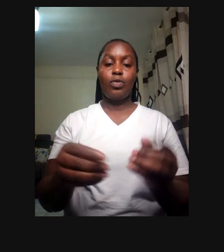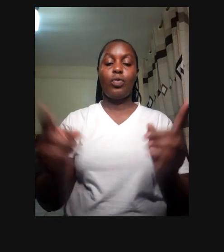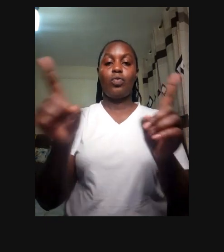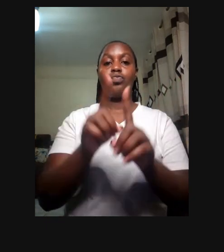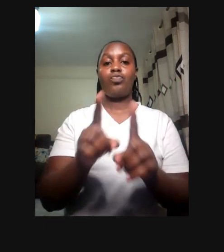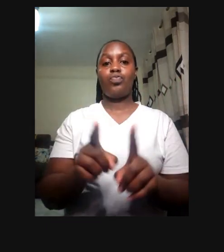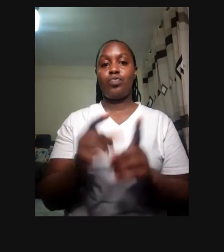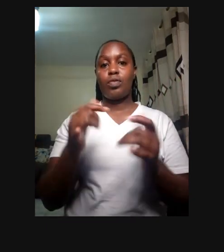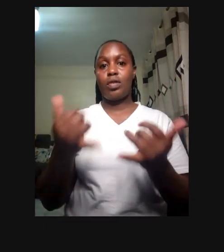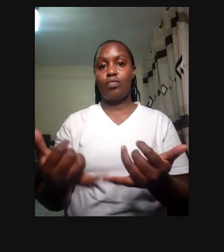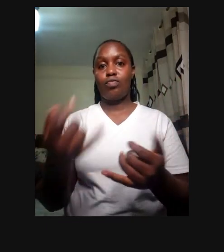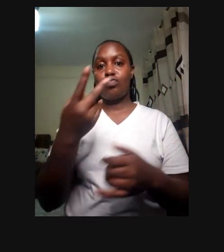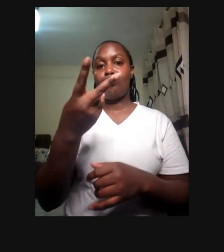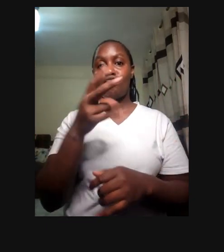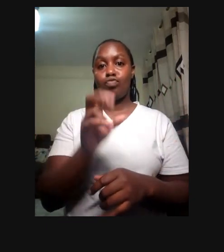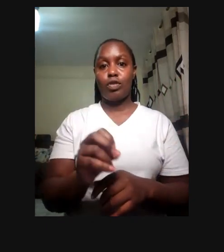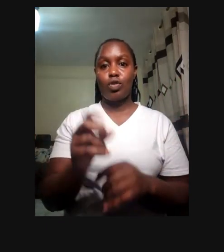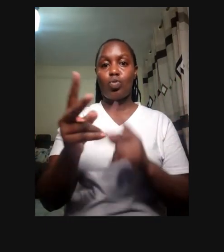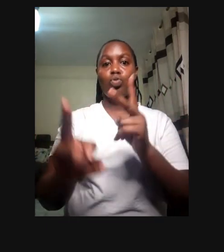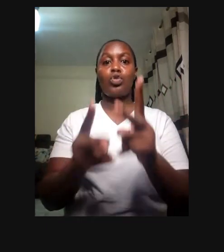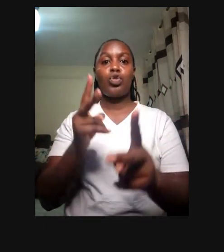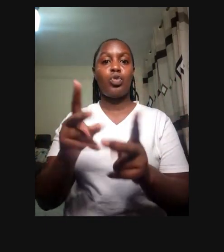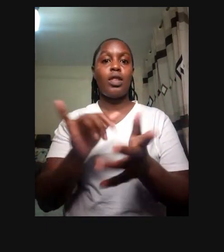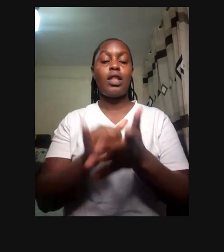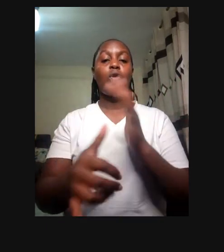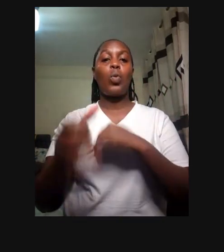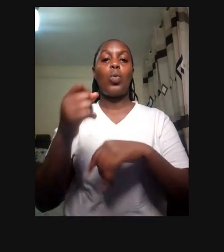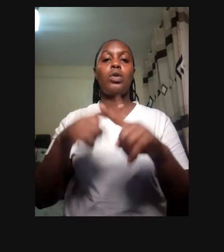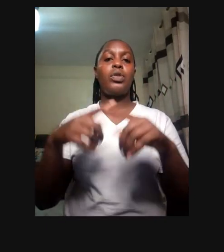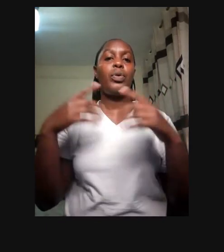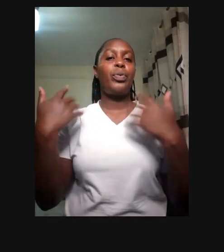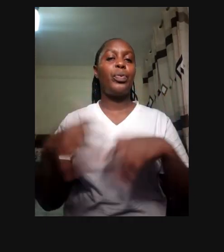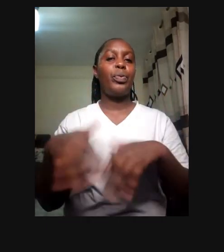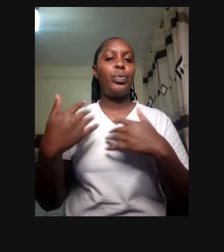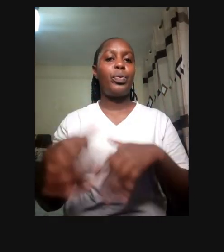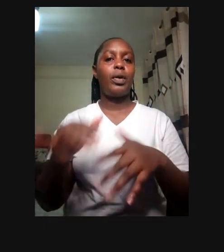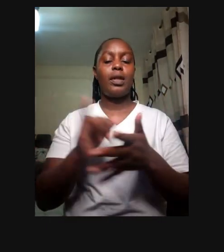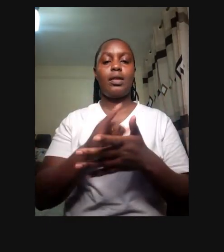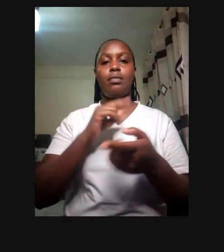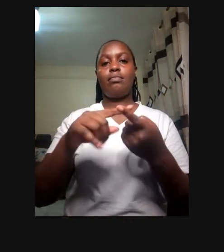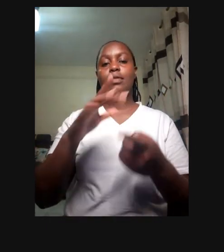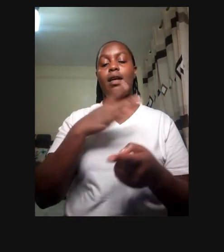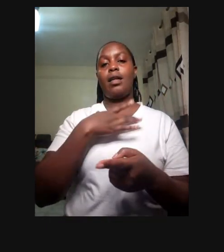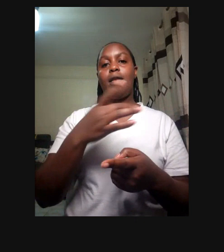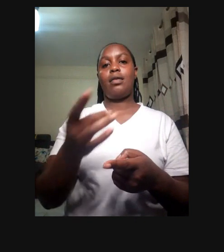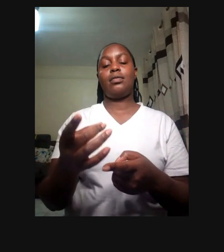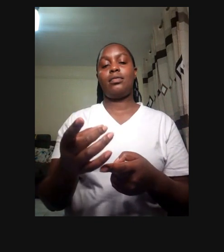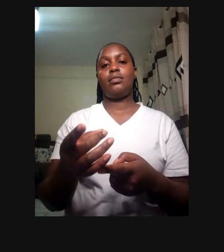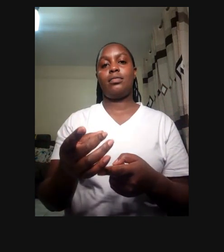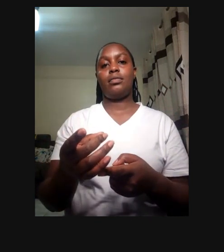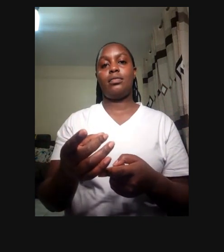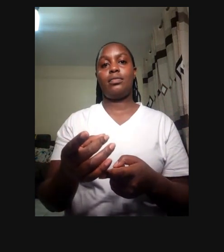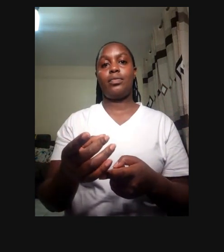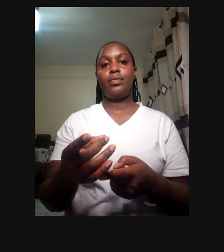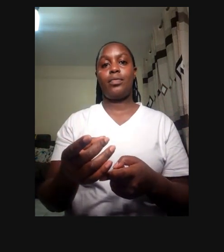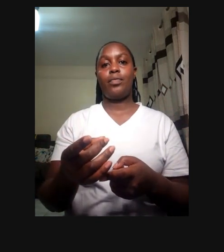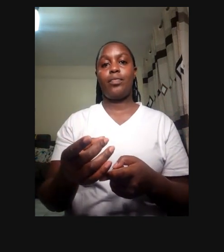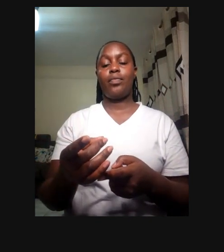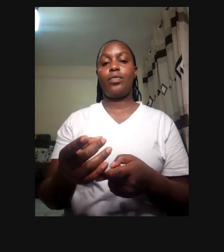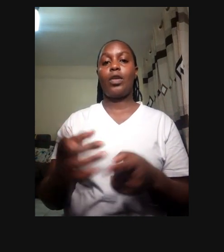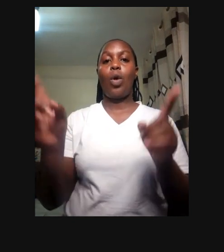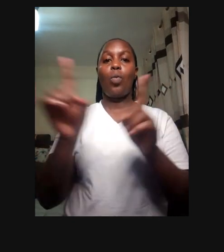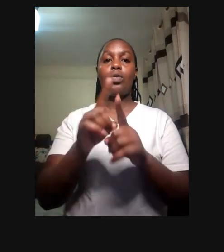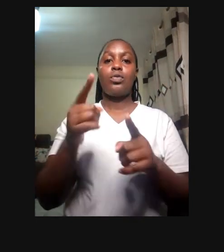to 2022. It was an excellent method to highlight their beauty on the wall. And she made the